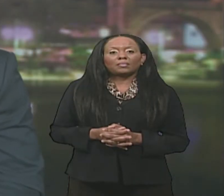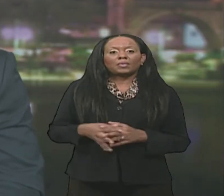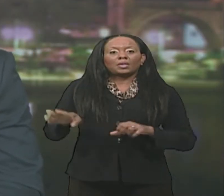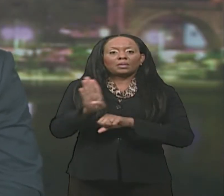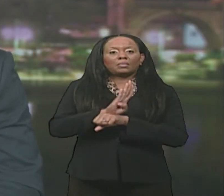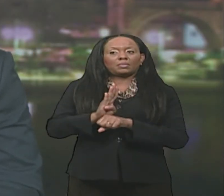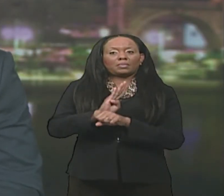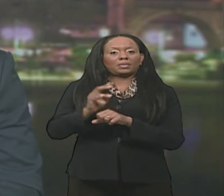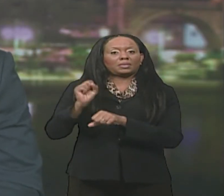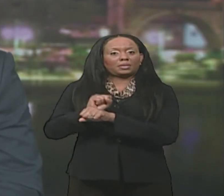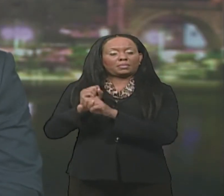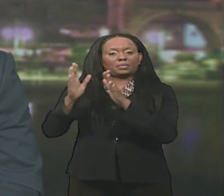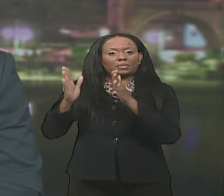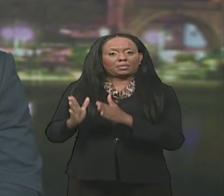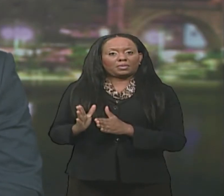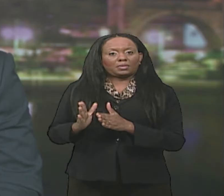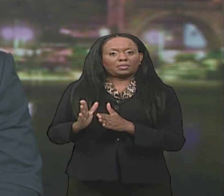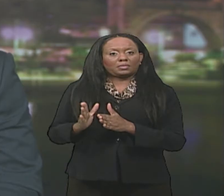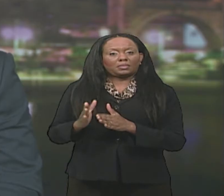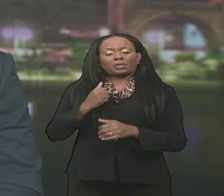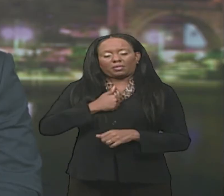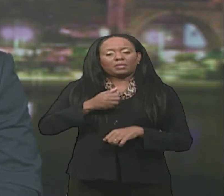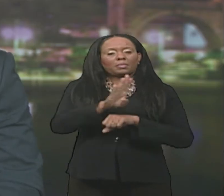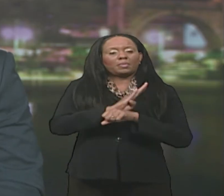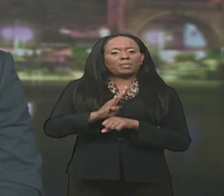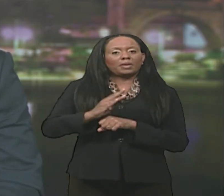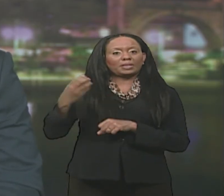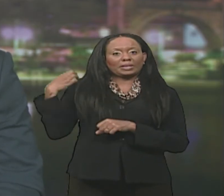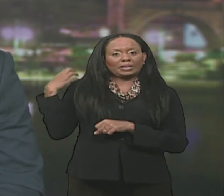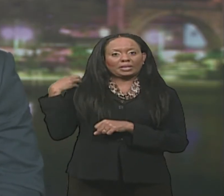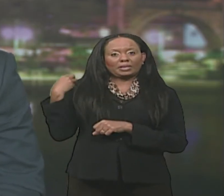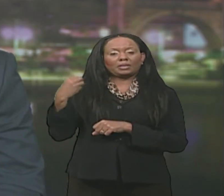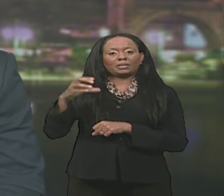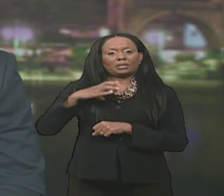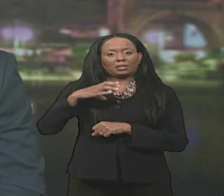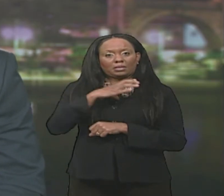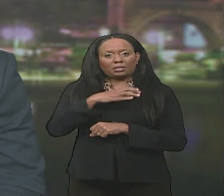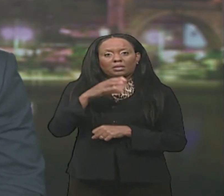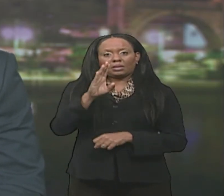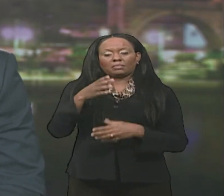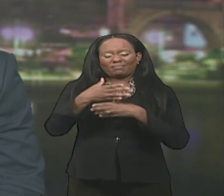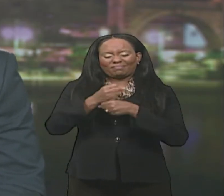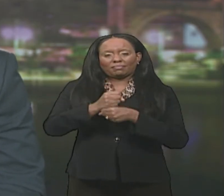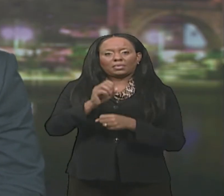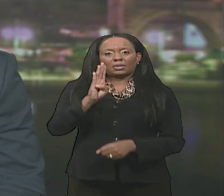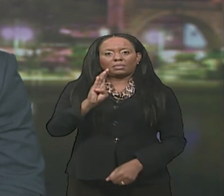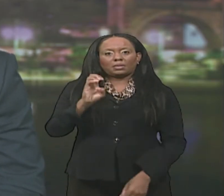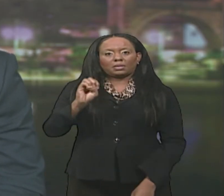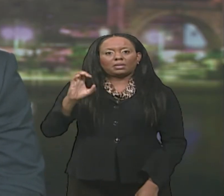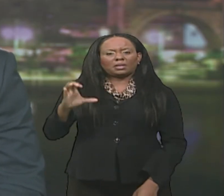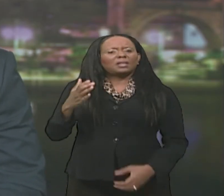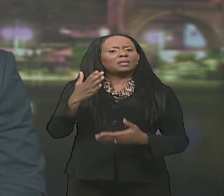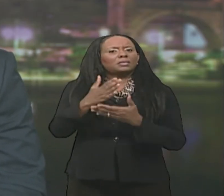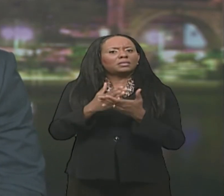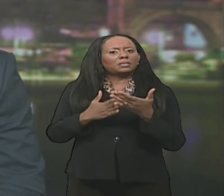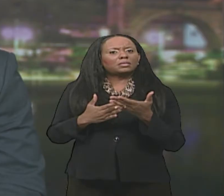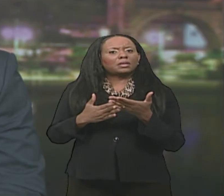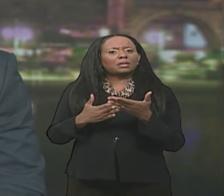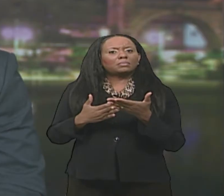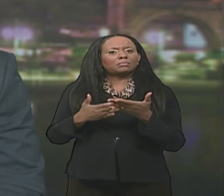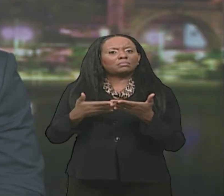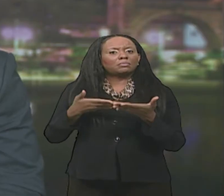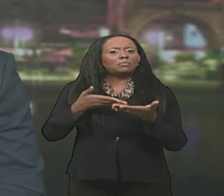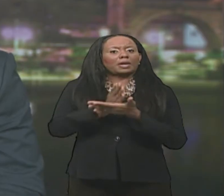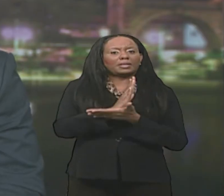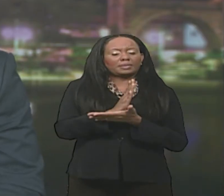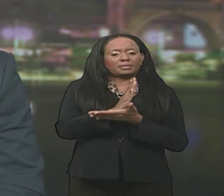The Barbados Employers Confederation, or BEC, has expressed some concern that delays related to the Employment Rights Tribunal have been